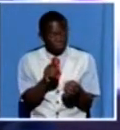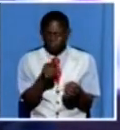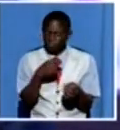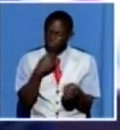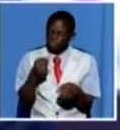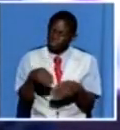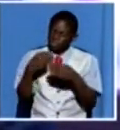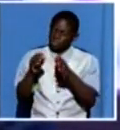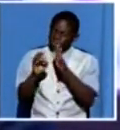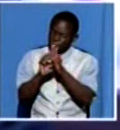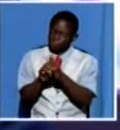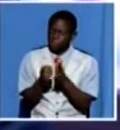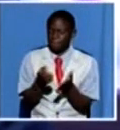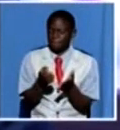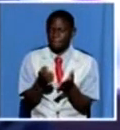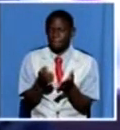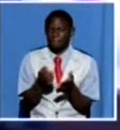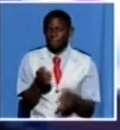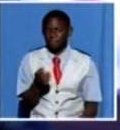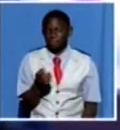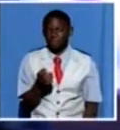road development agencies, because before you